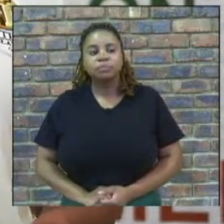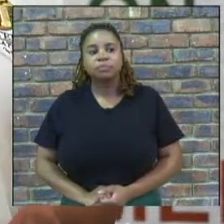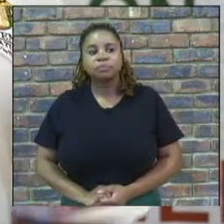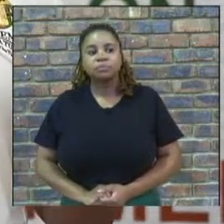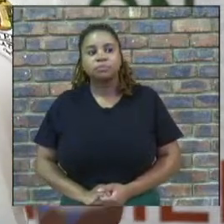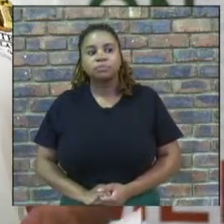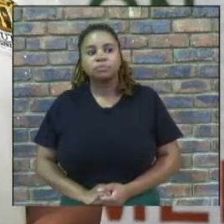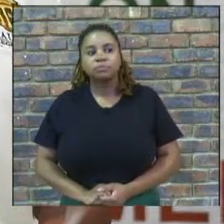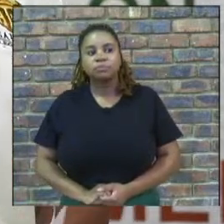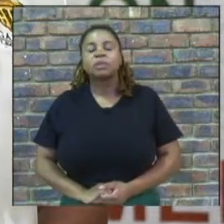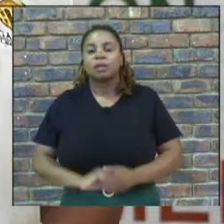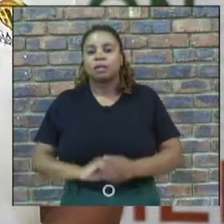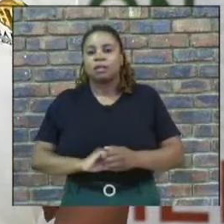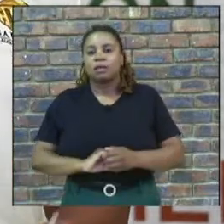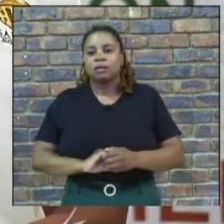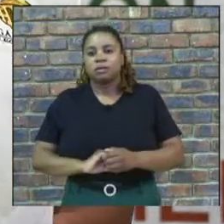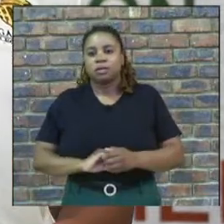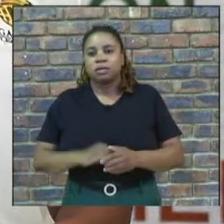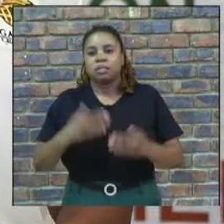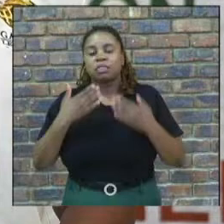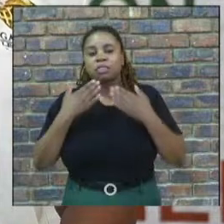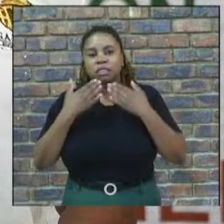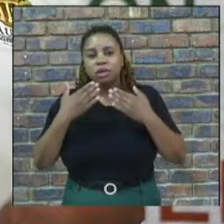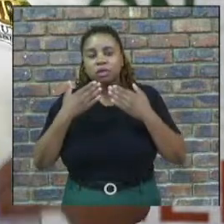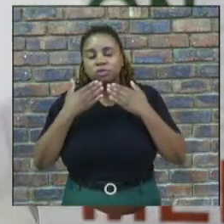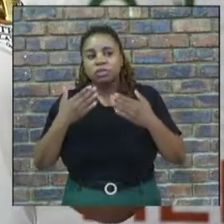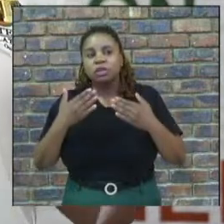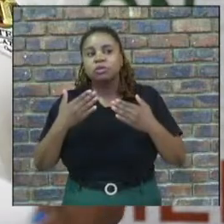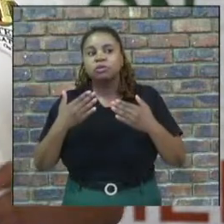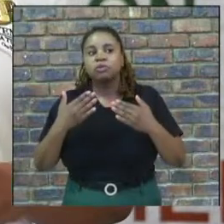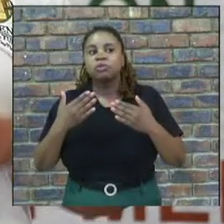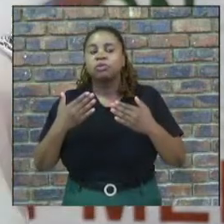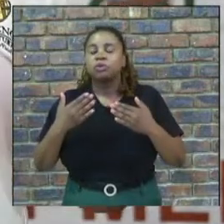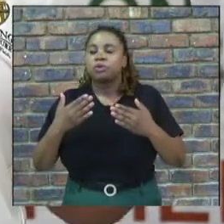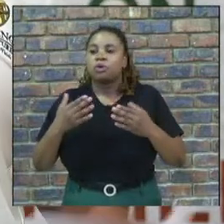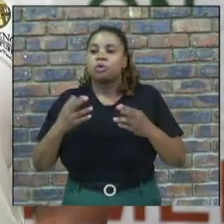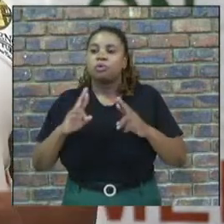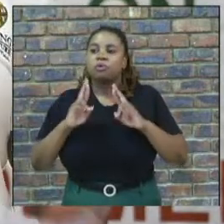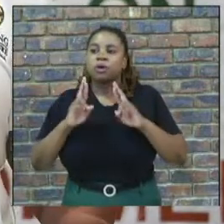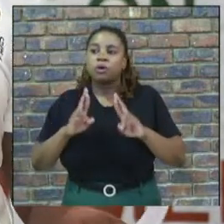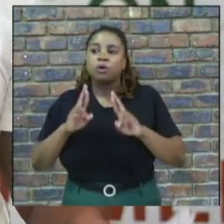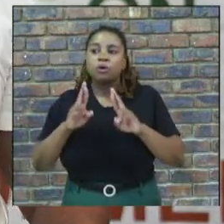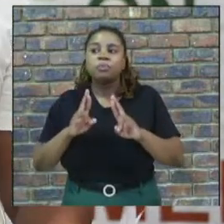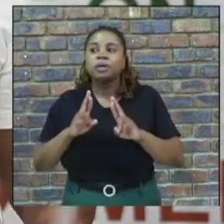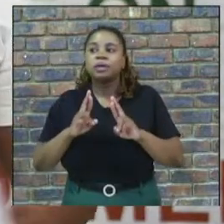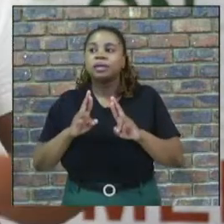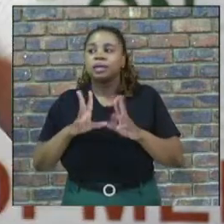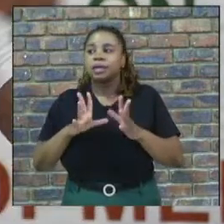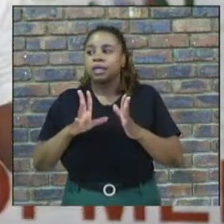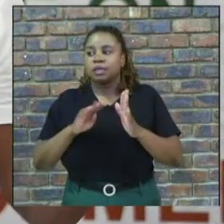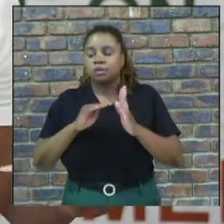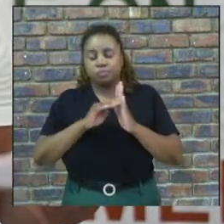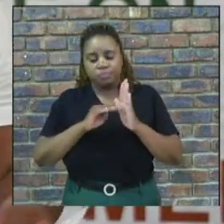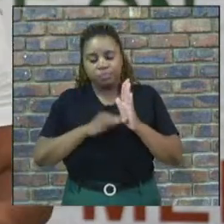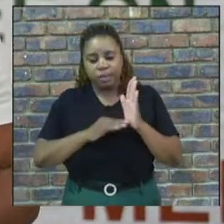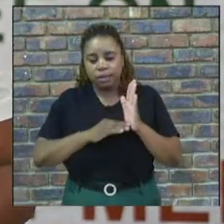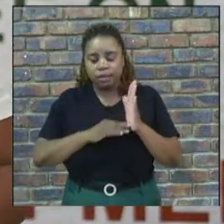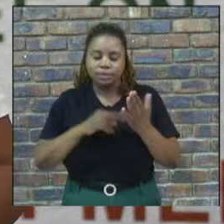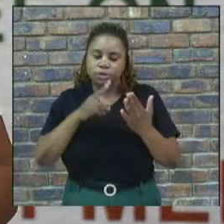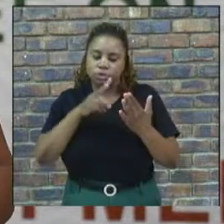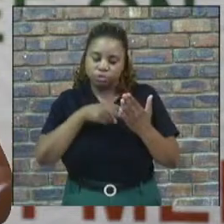the bill. Thank you very much, Member Mkhali and your colleagues. We're hoping that as we finalize the bill, we will still